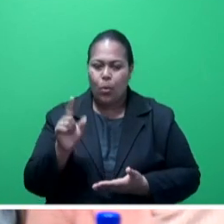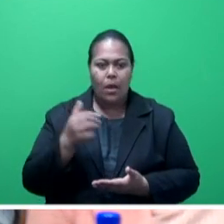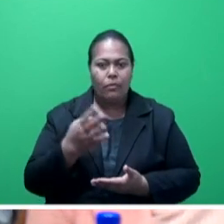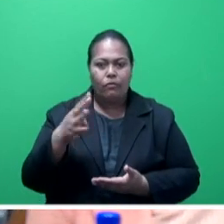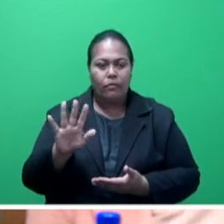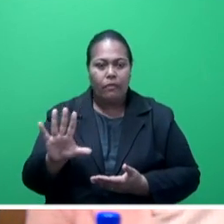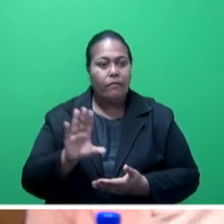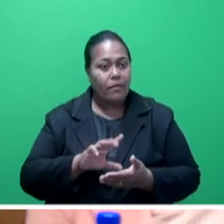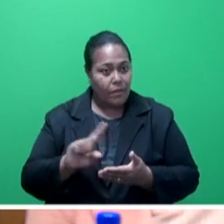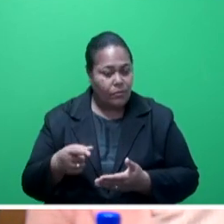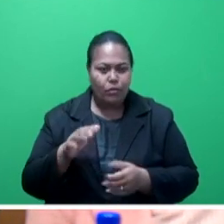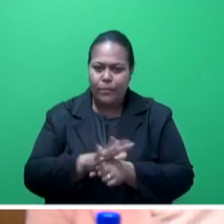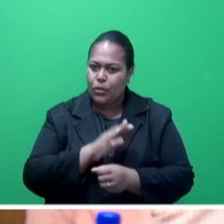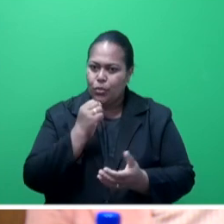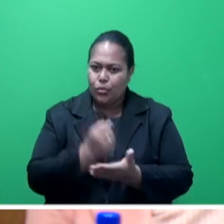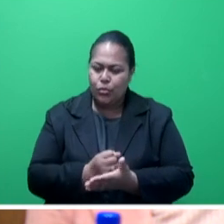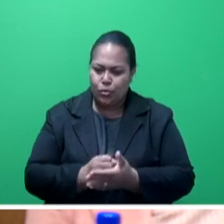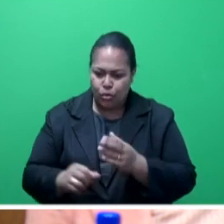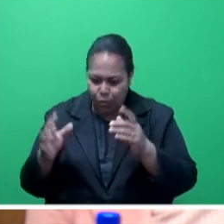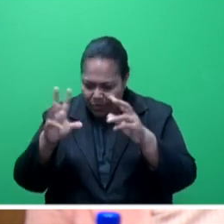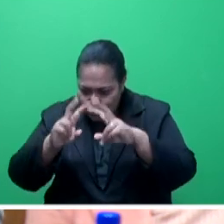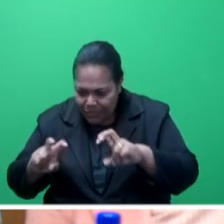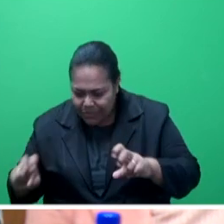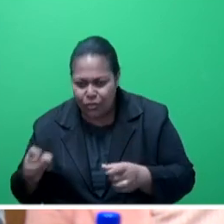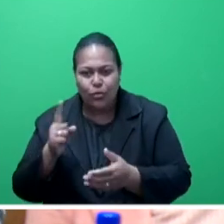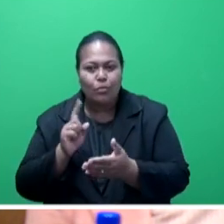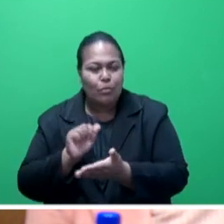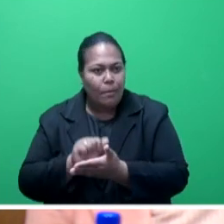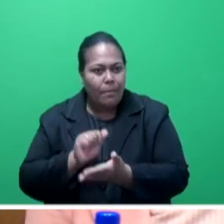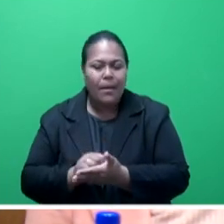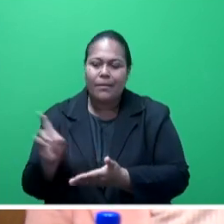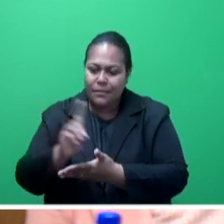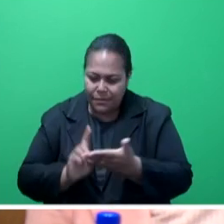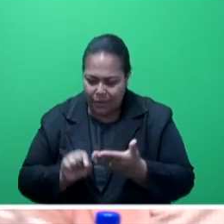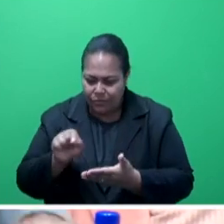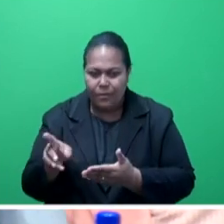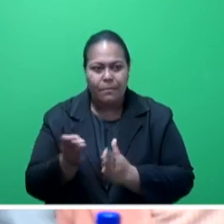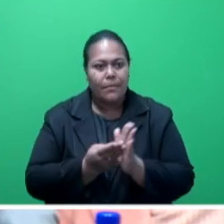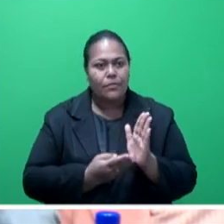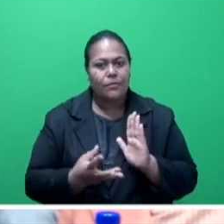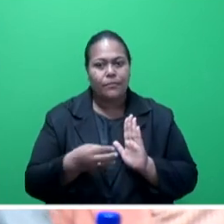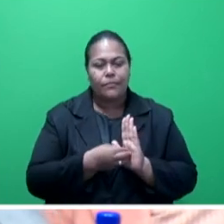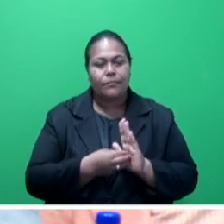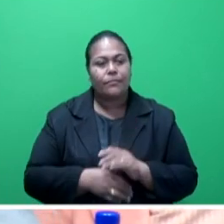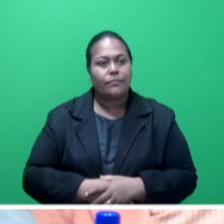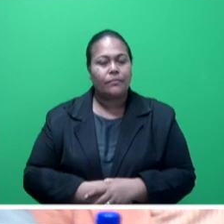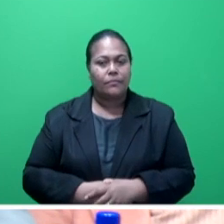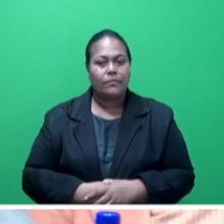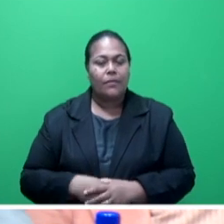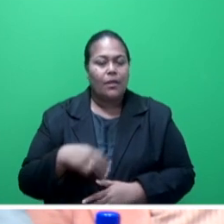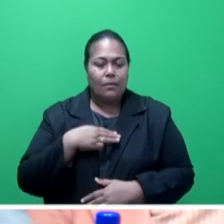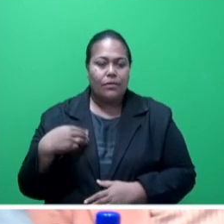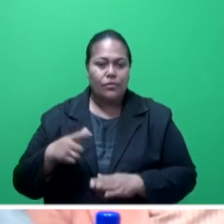allow provisions for pre-feasibility studies, feasibility studies, and design in this budget. Mr. Speaker, sir, the Ministry of Lands and